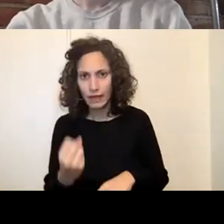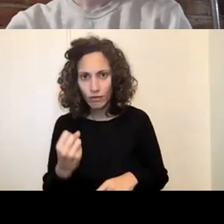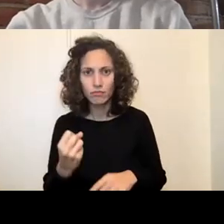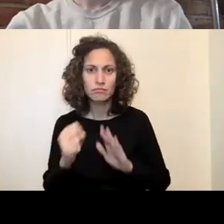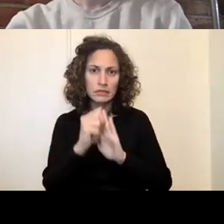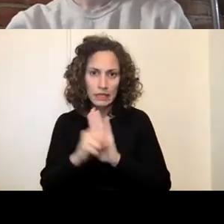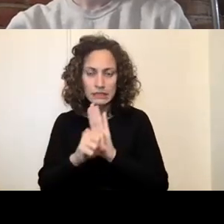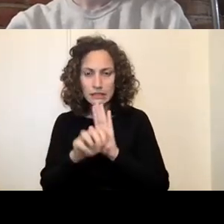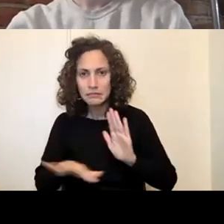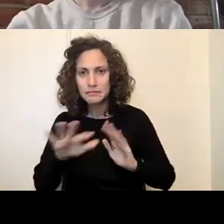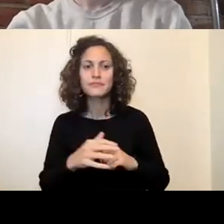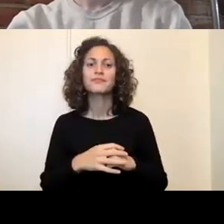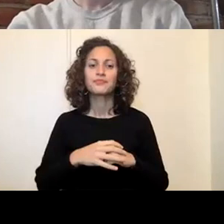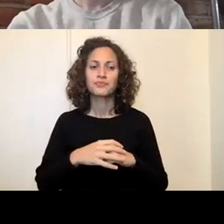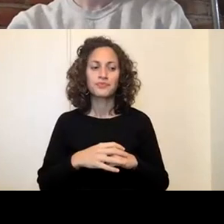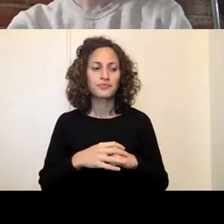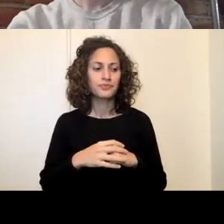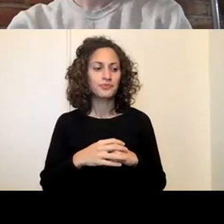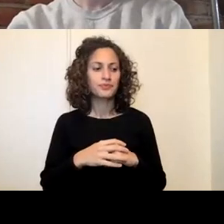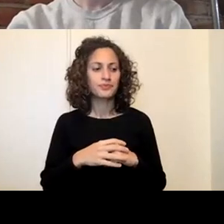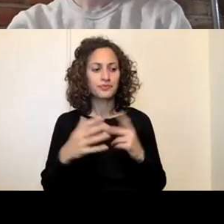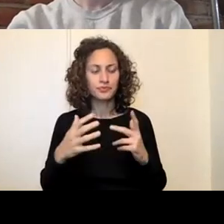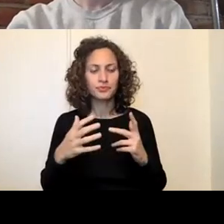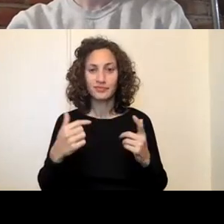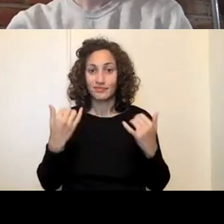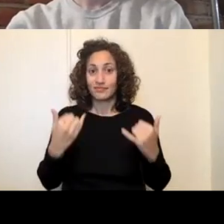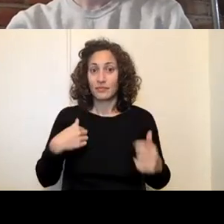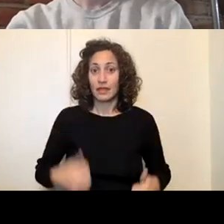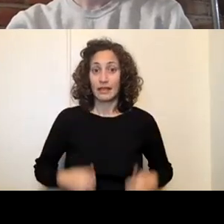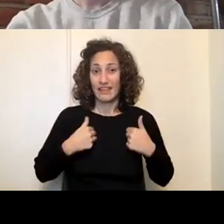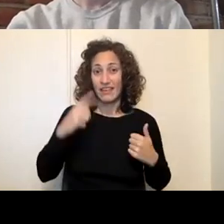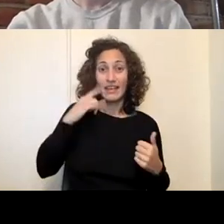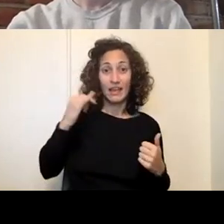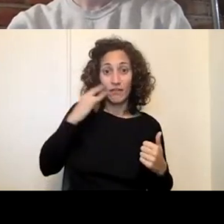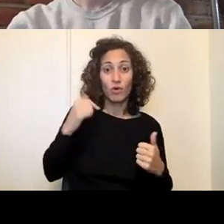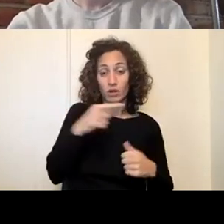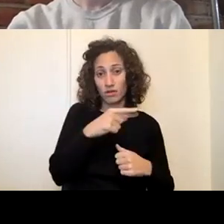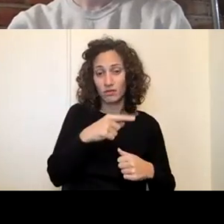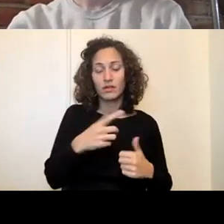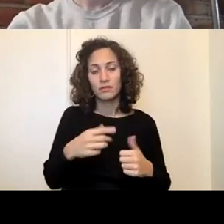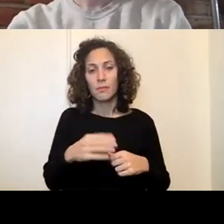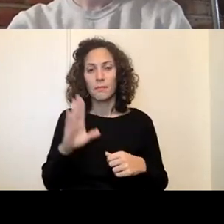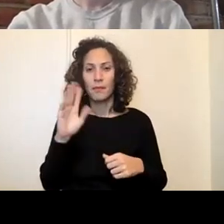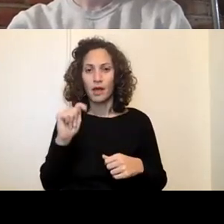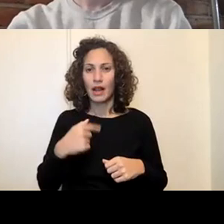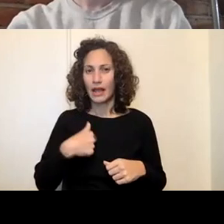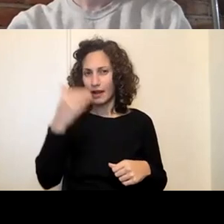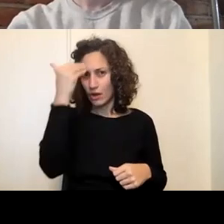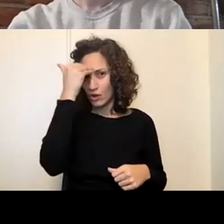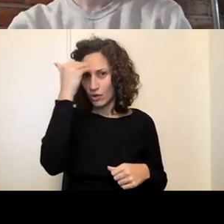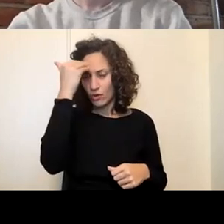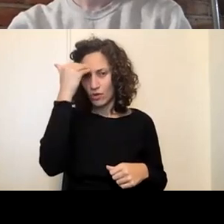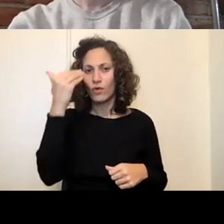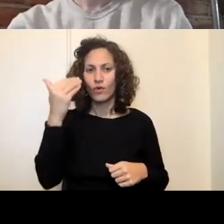of the United States. And so I live now in California, but I know that where